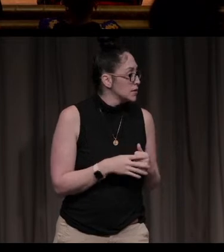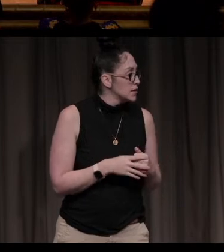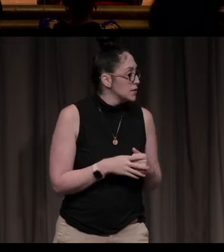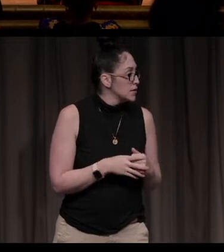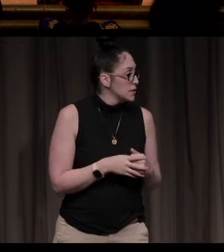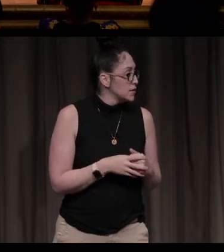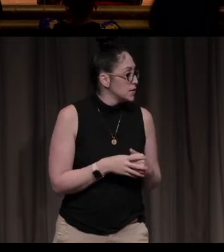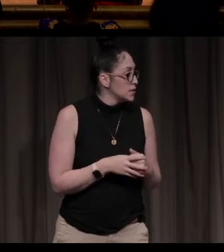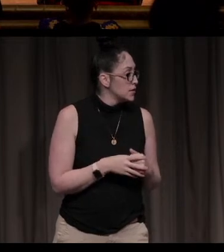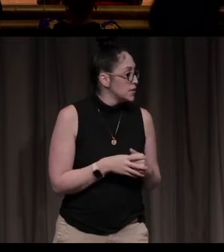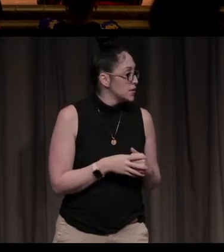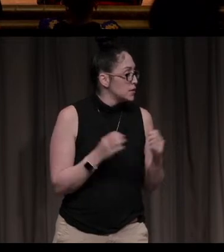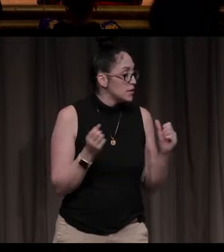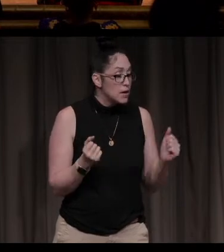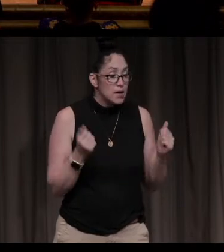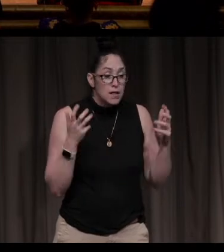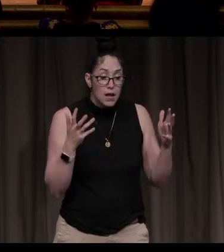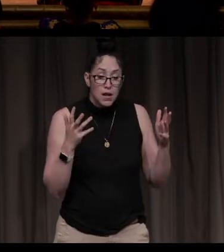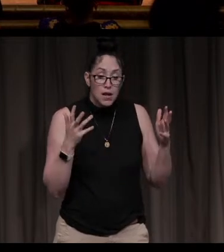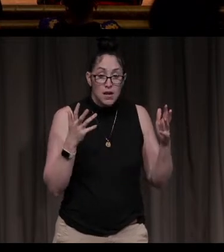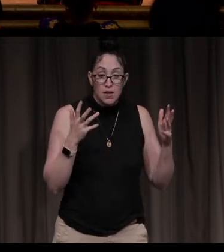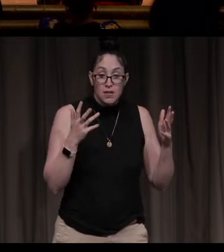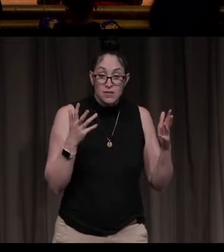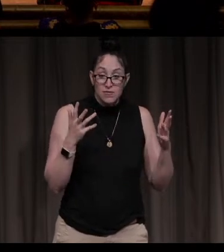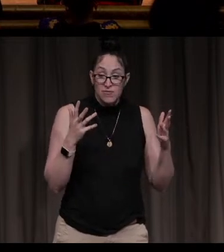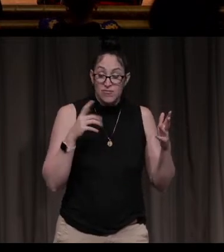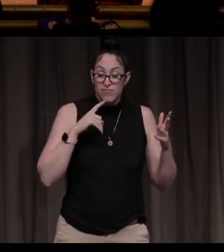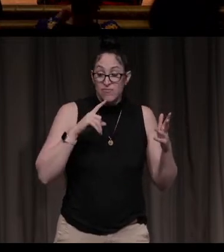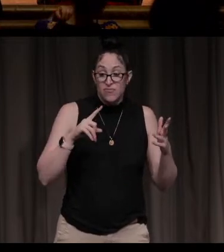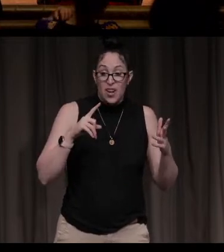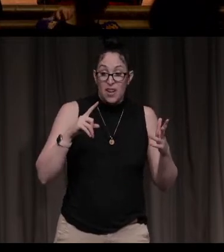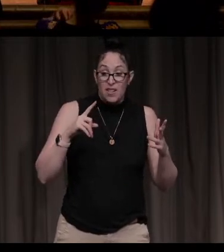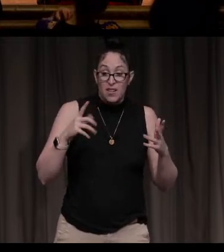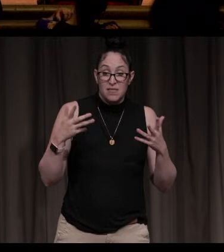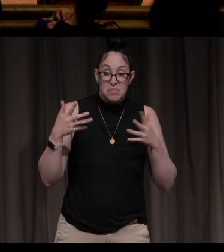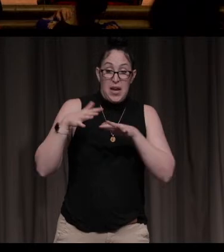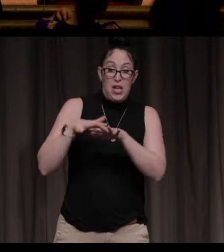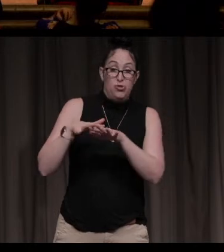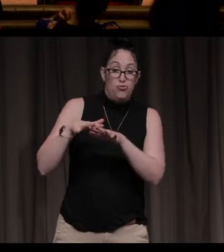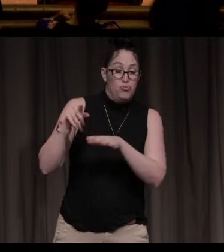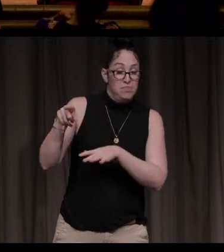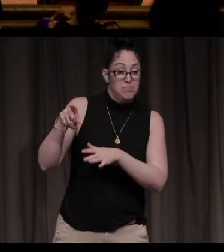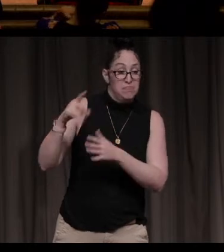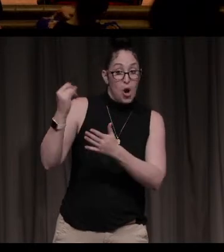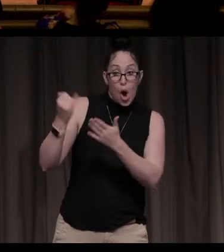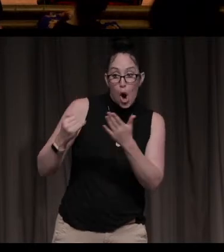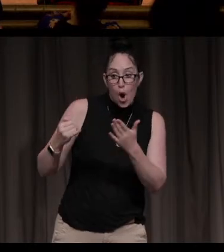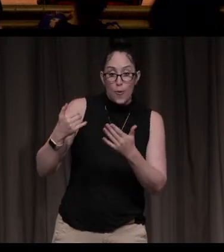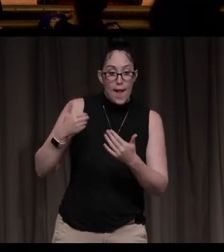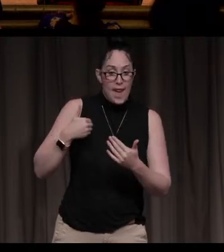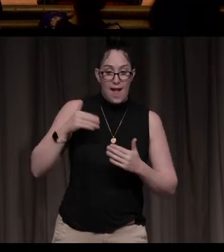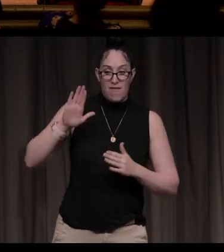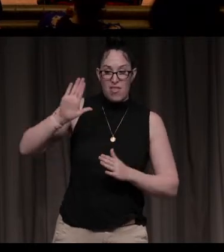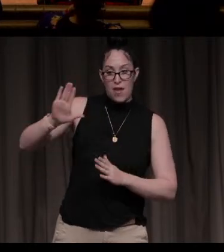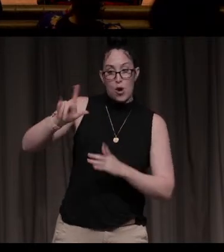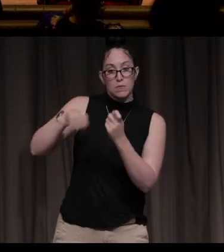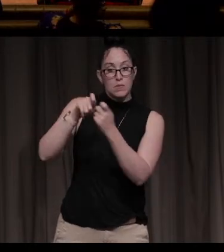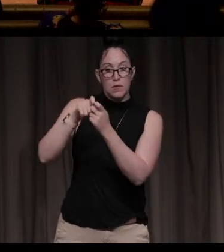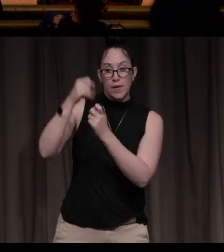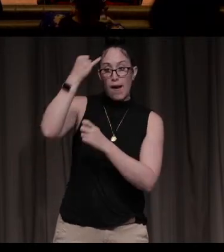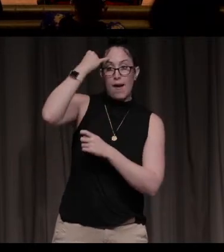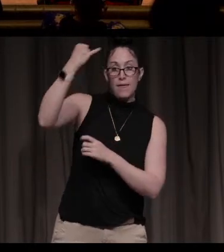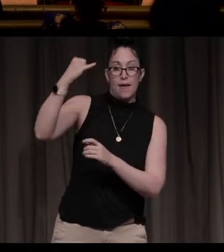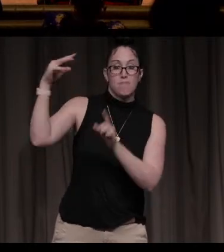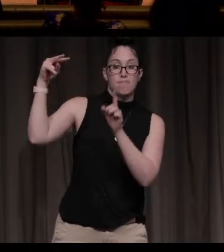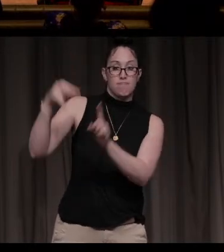a lot of like the art, mainstream conversation about art has a specific idea of what art is, or how artists make